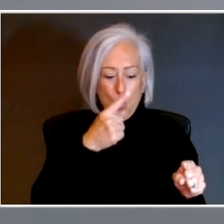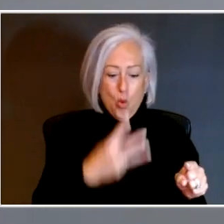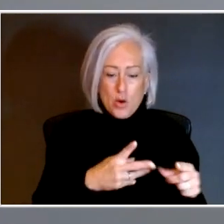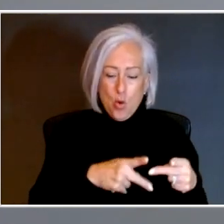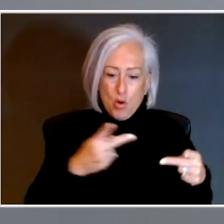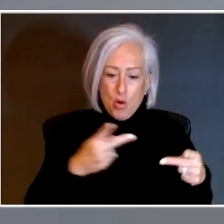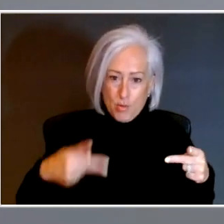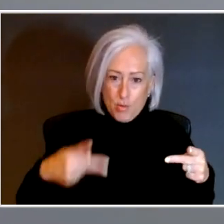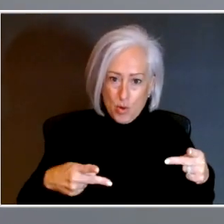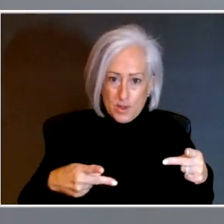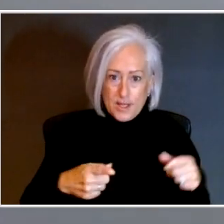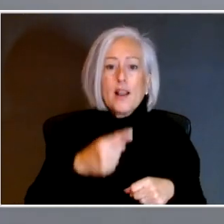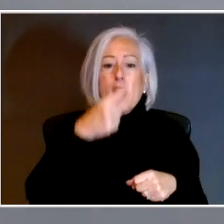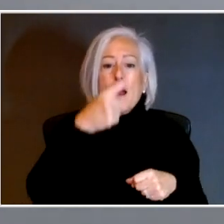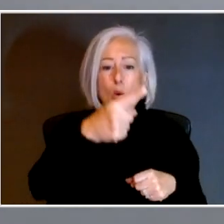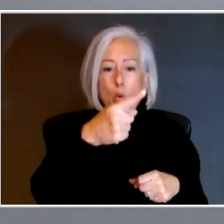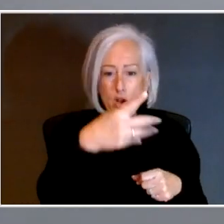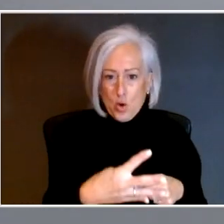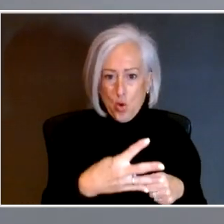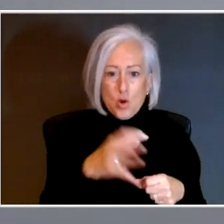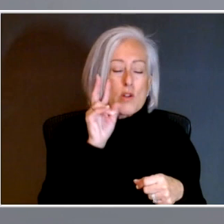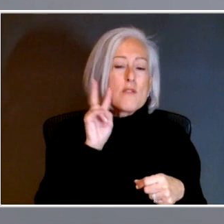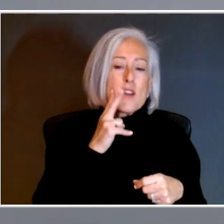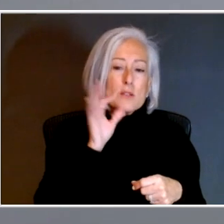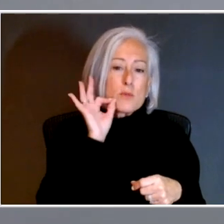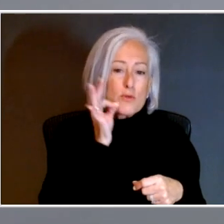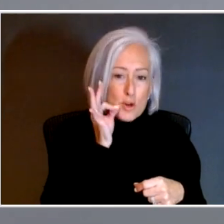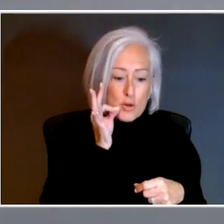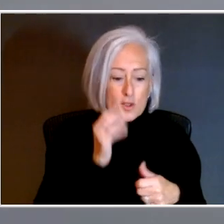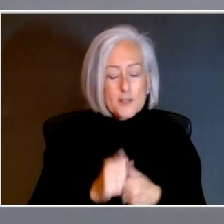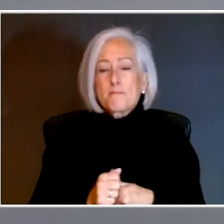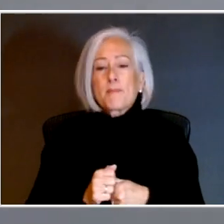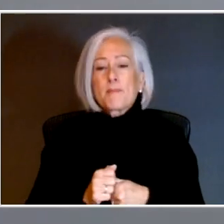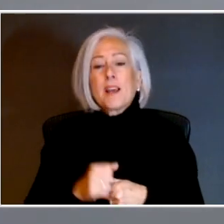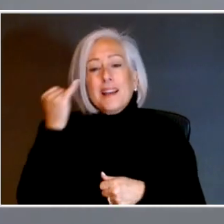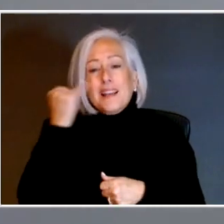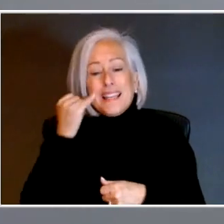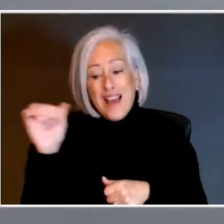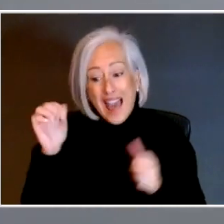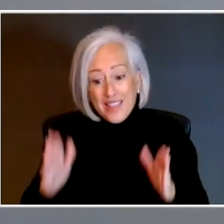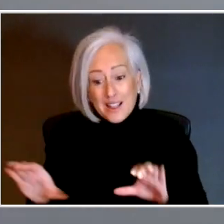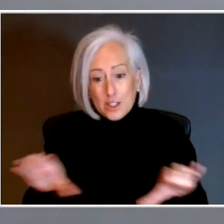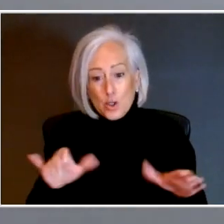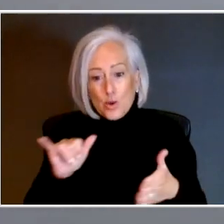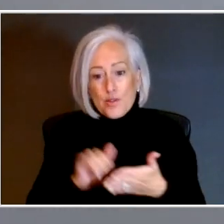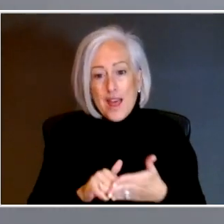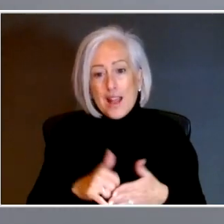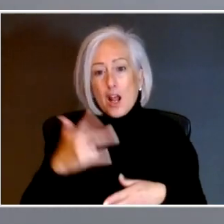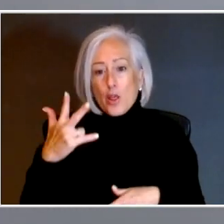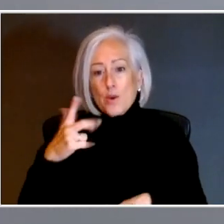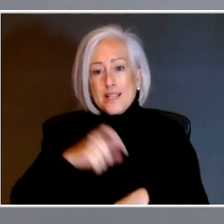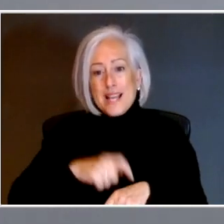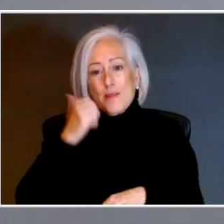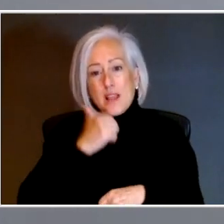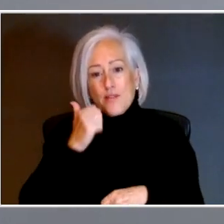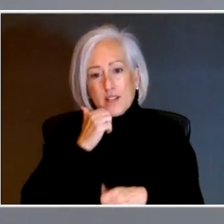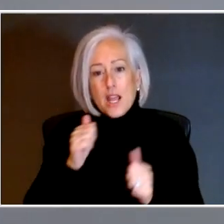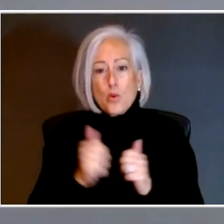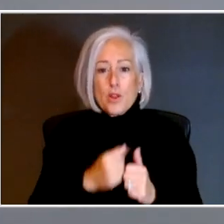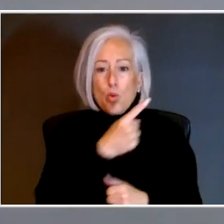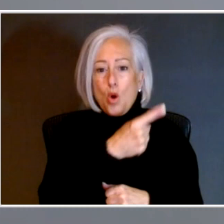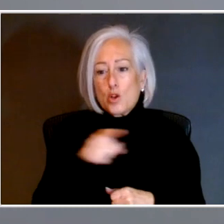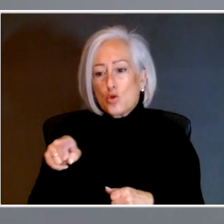and then we move into a quarter of your plate with fruits and vegetables. If athletes are doing this, for 3 meals a day with 1 to 3 snacks thrown